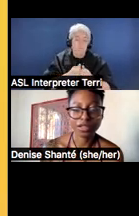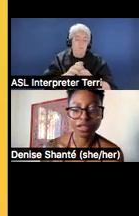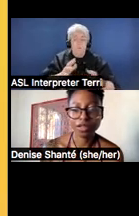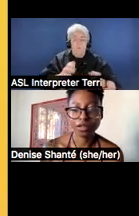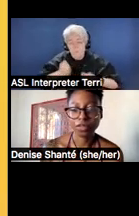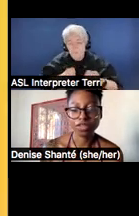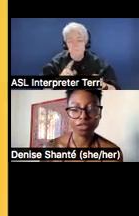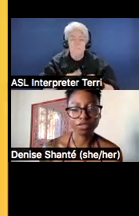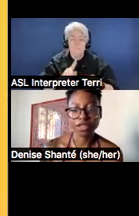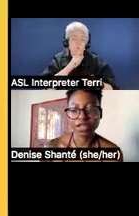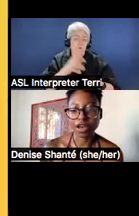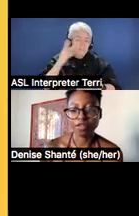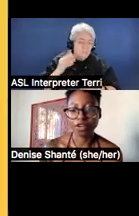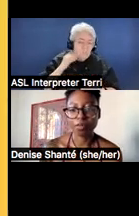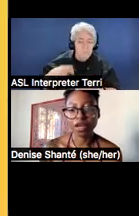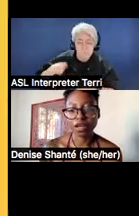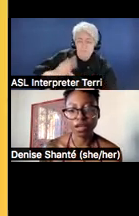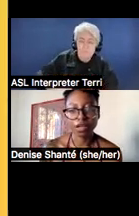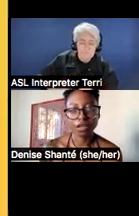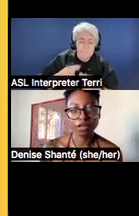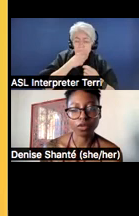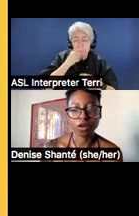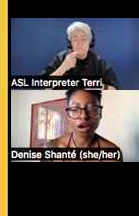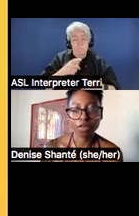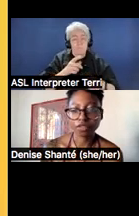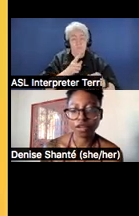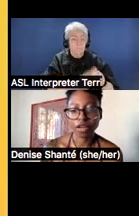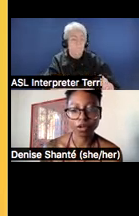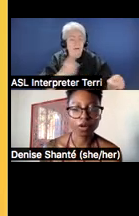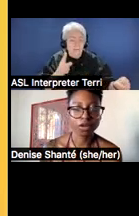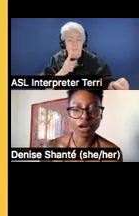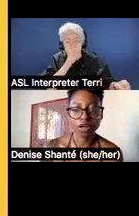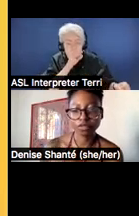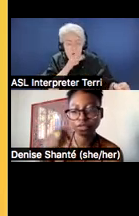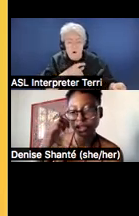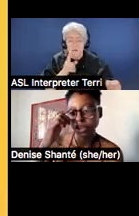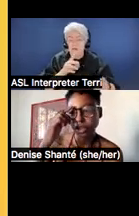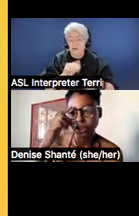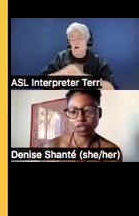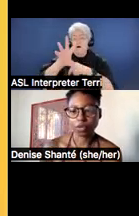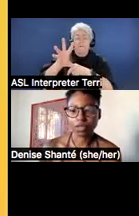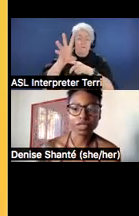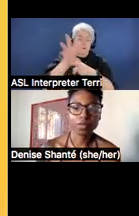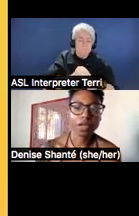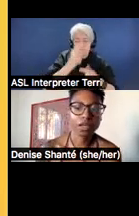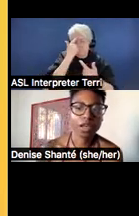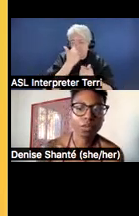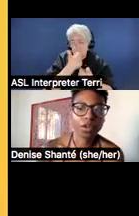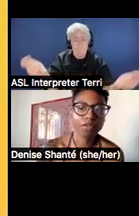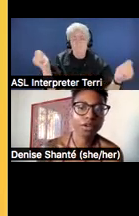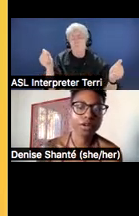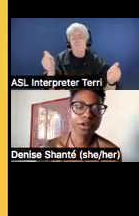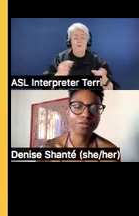experiences. Please feel free to have your mic on or off, your camera on or off, and to participate